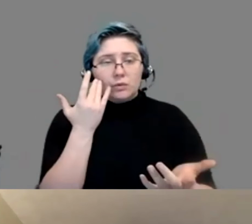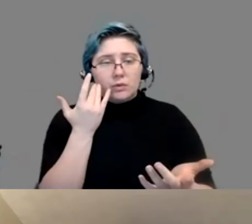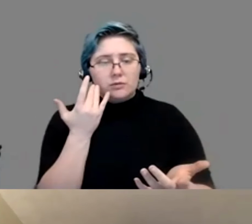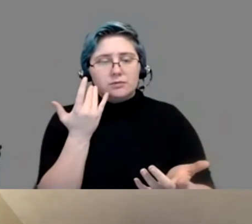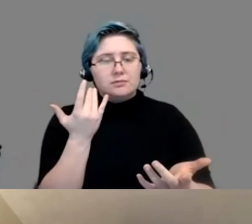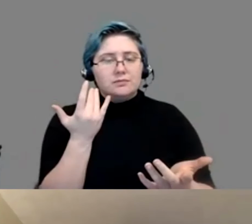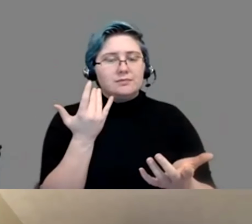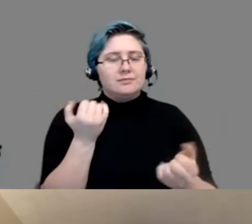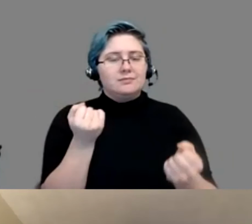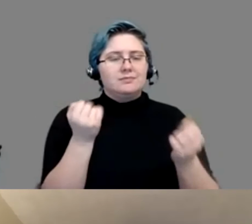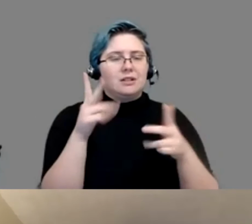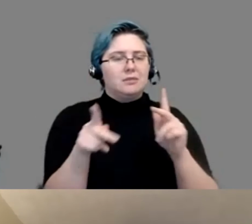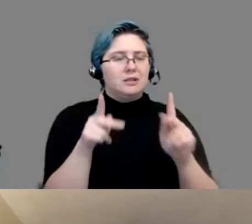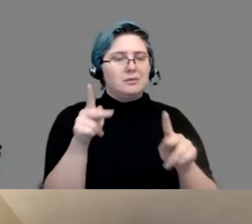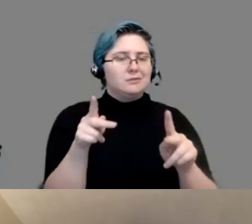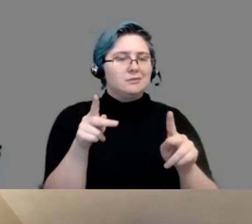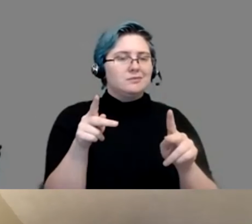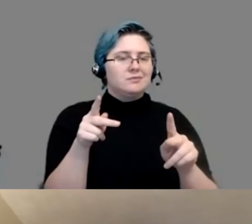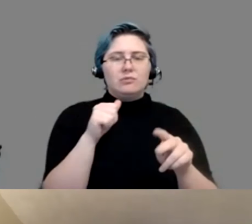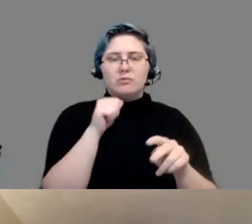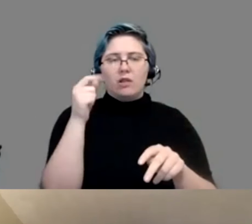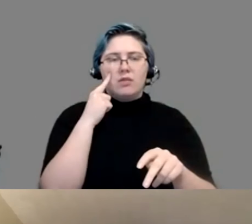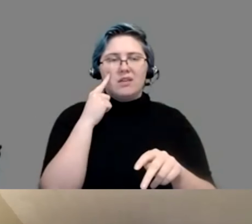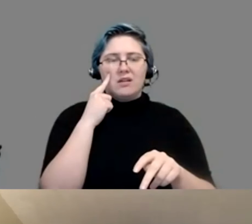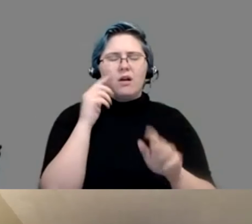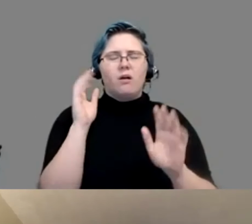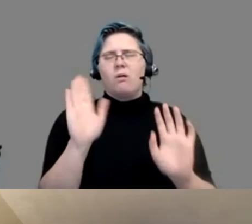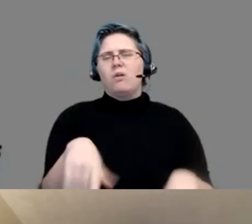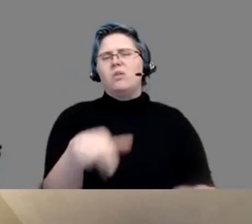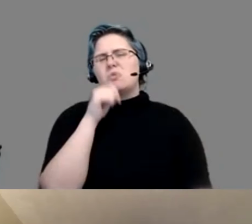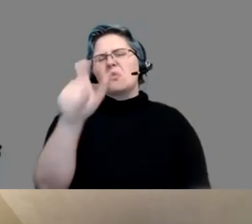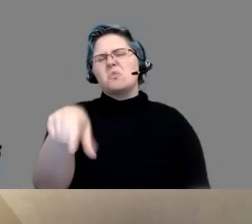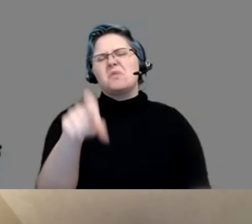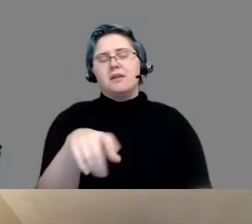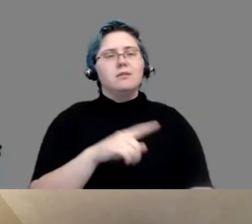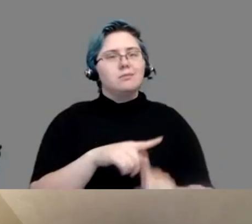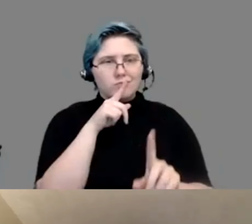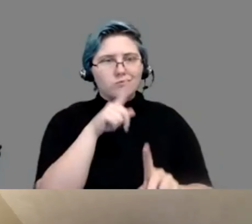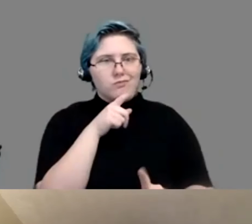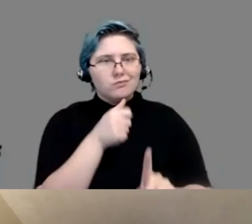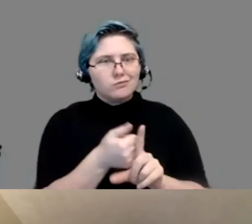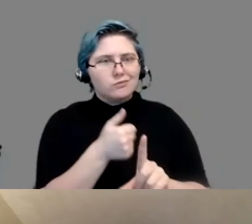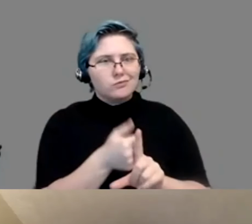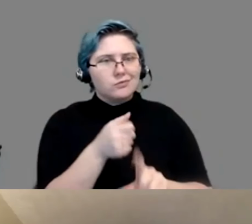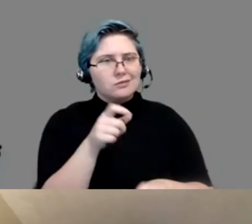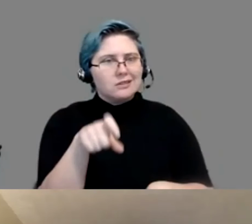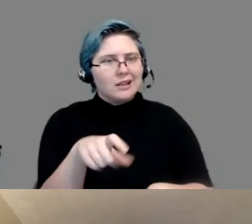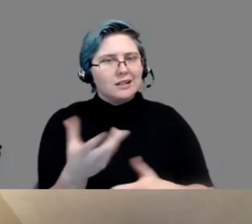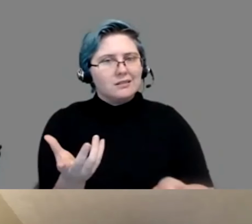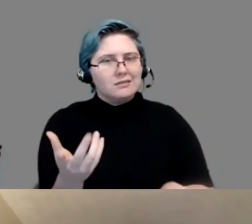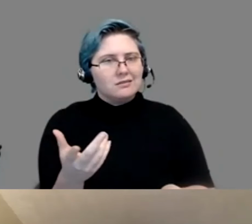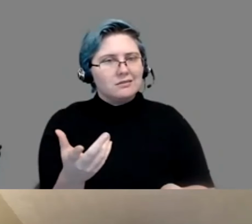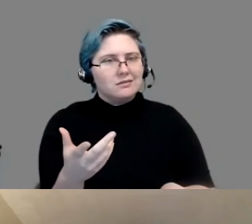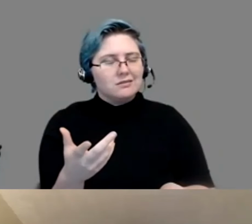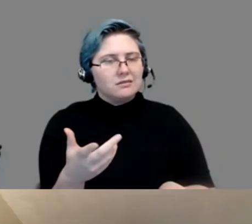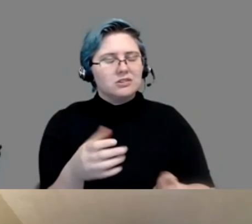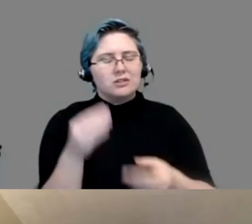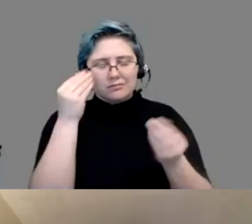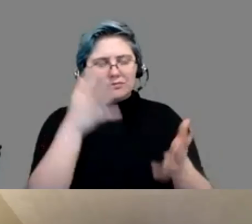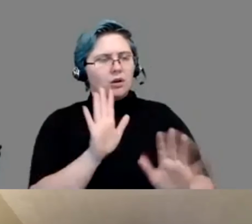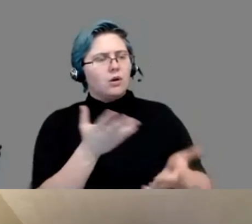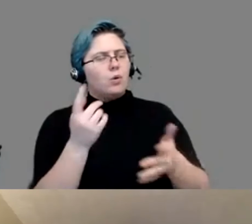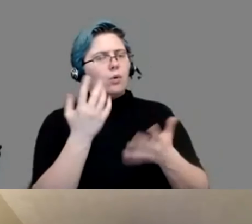a lot of people don't think you might not need it, but you really do. So yeah, bring it up to them and say, hey,